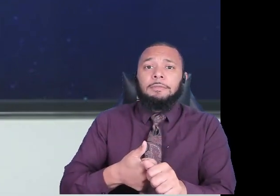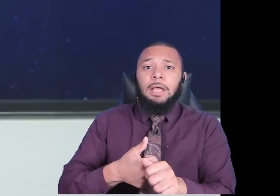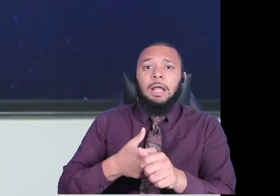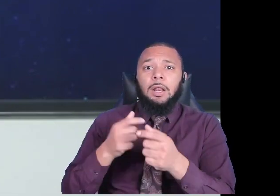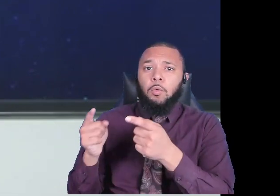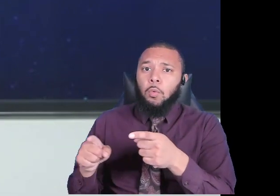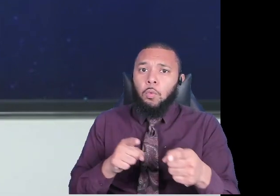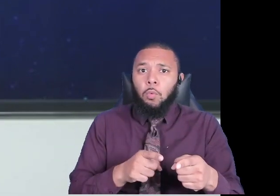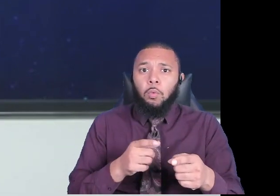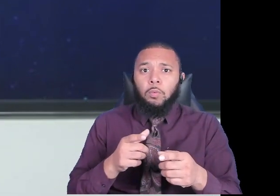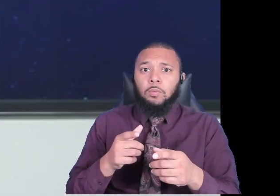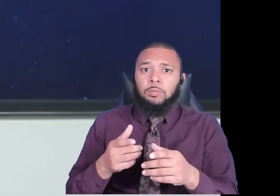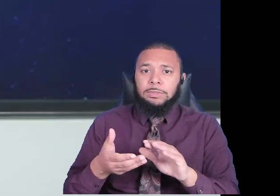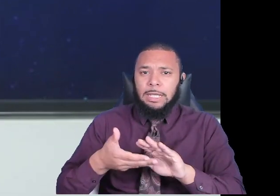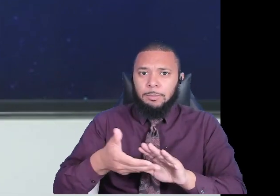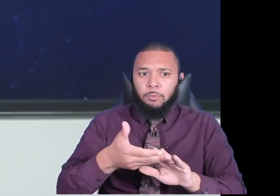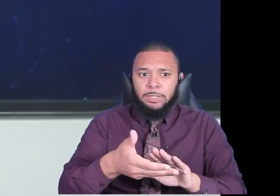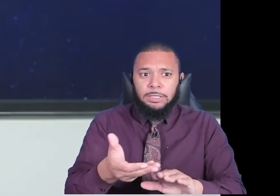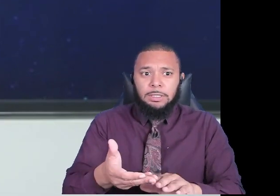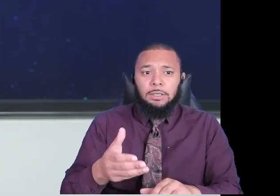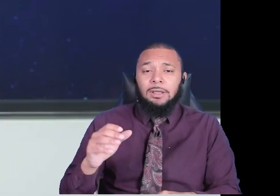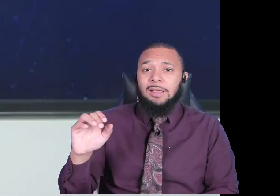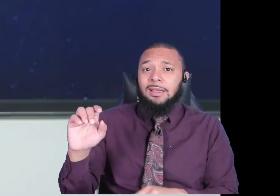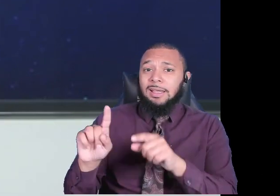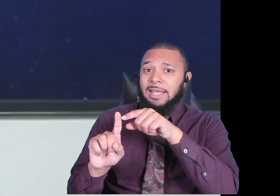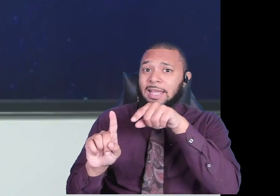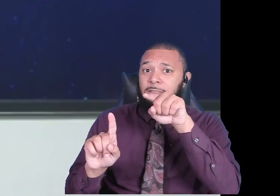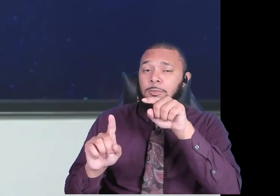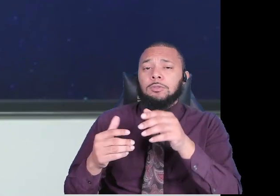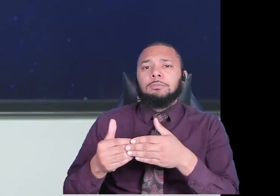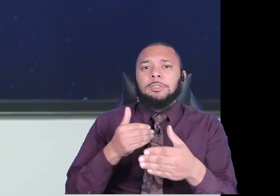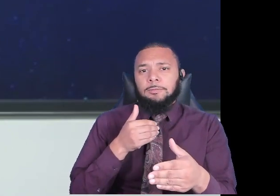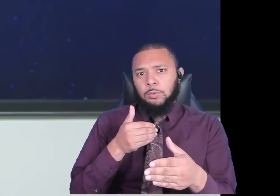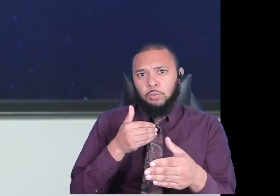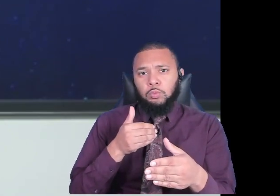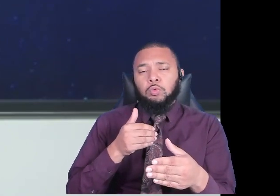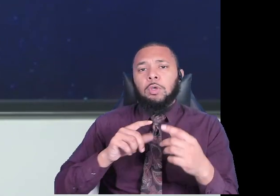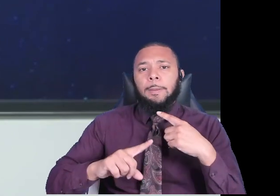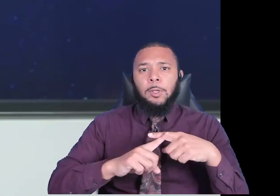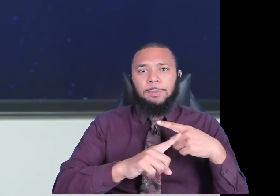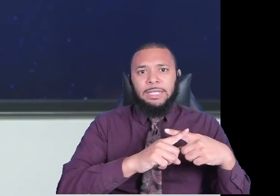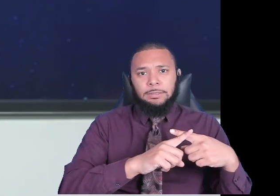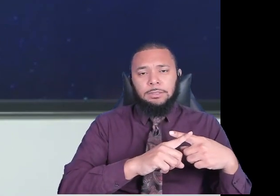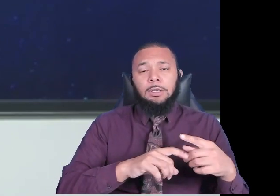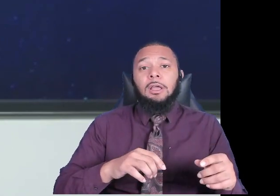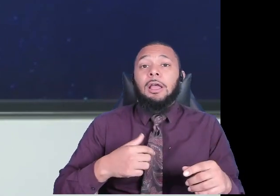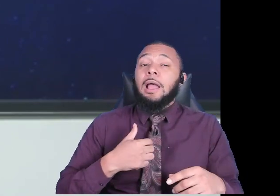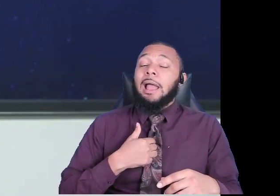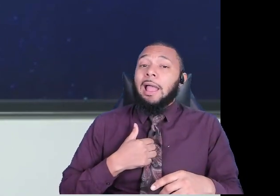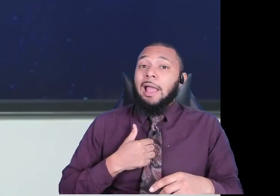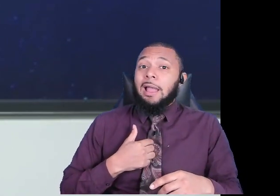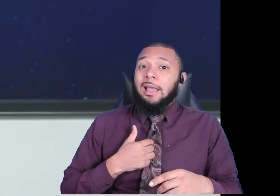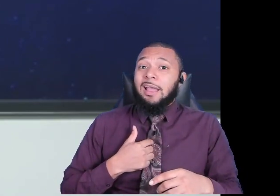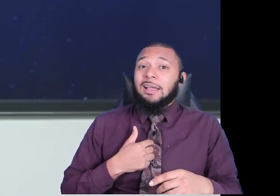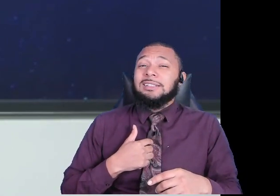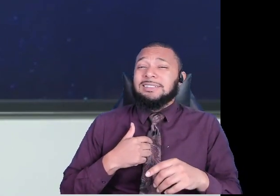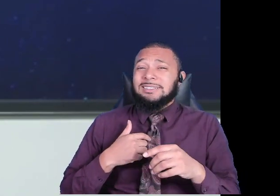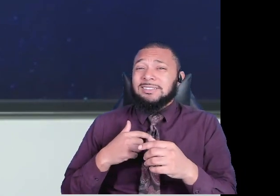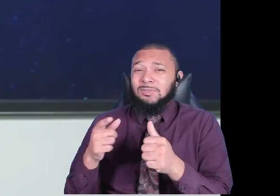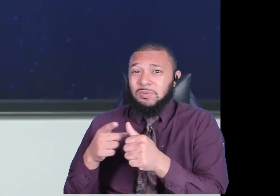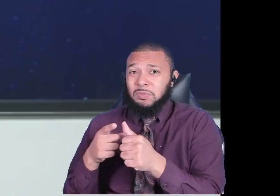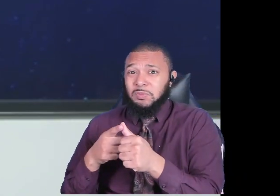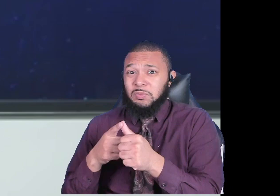you do exponents before you do multiplication problems. But I did the multiplication first and then